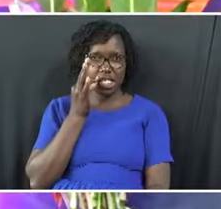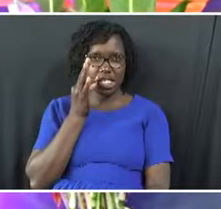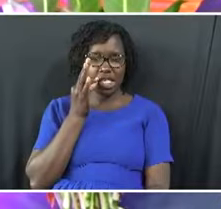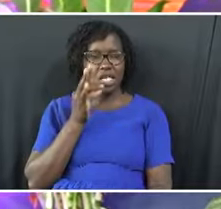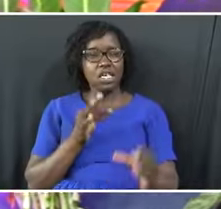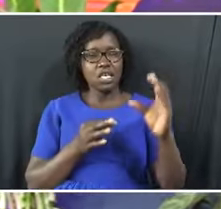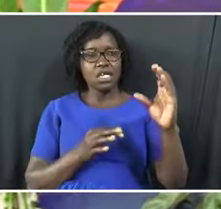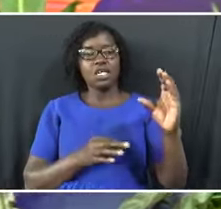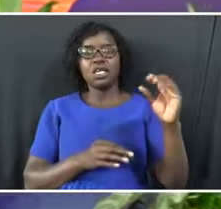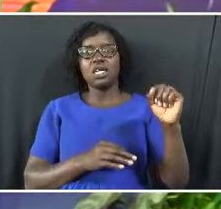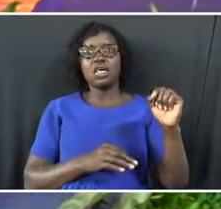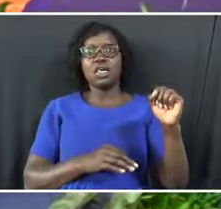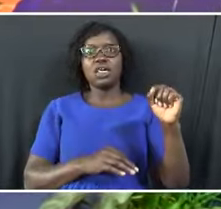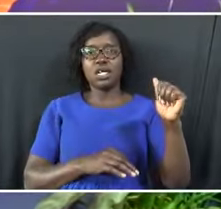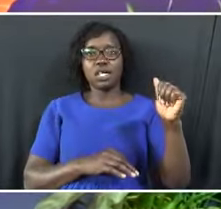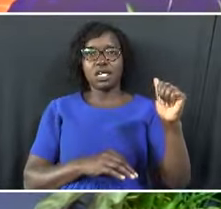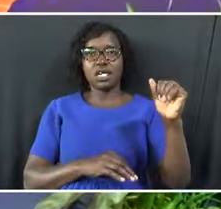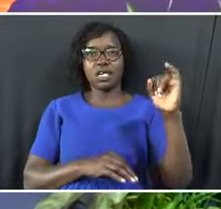Cain gave